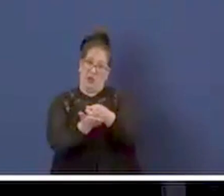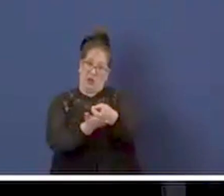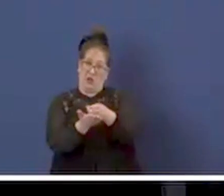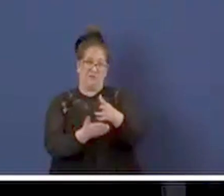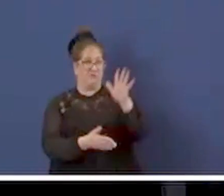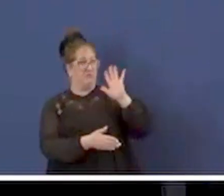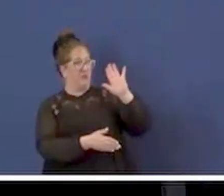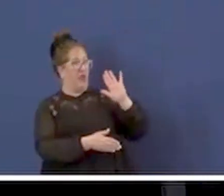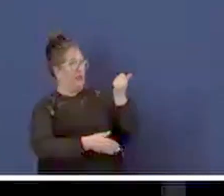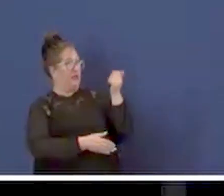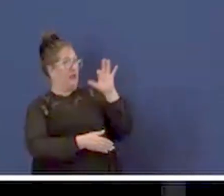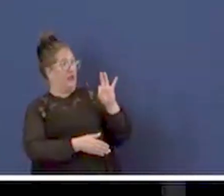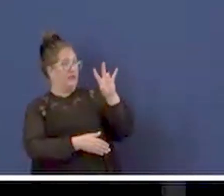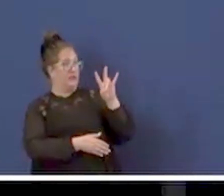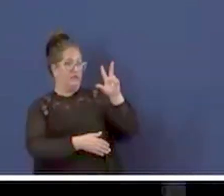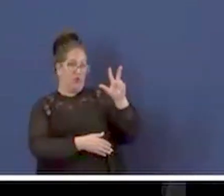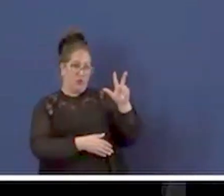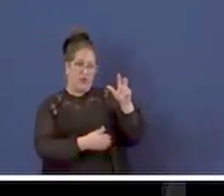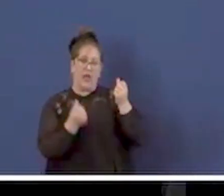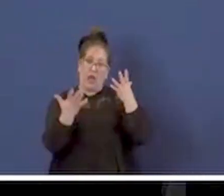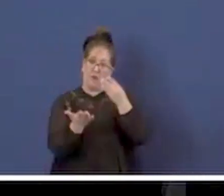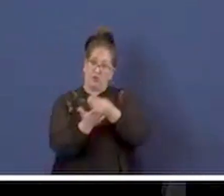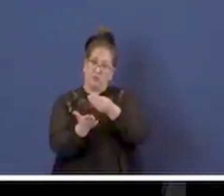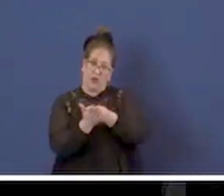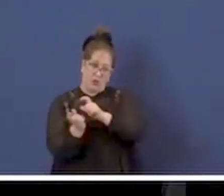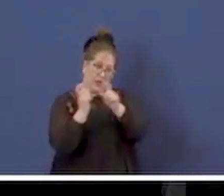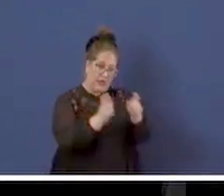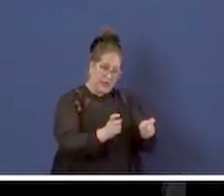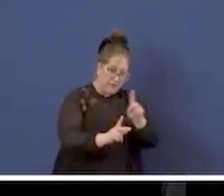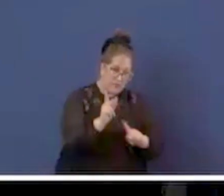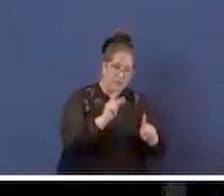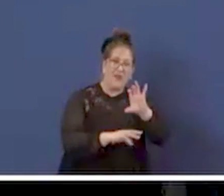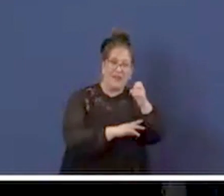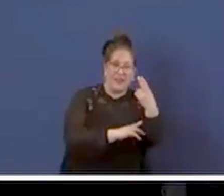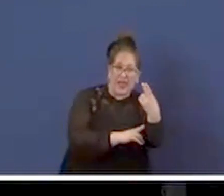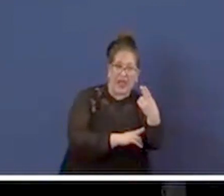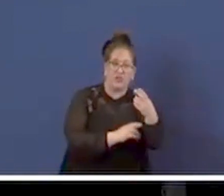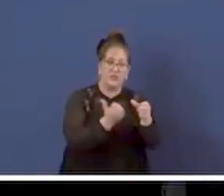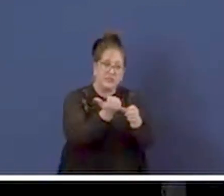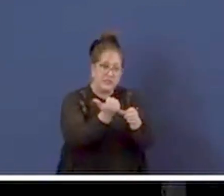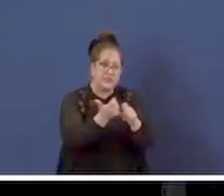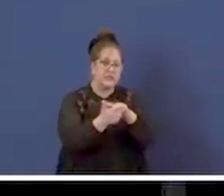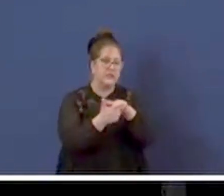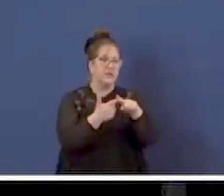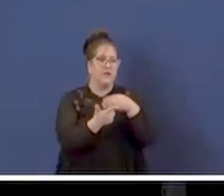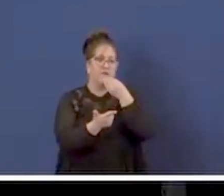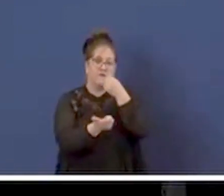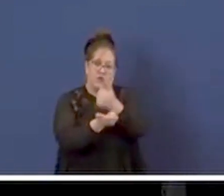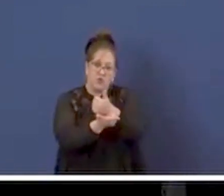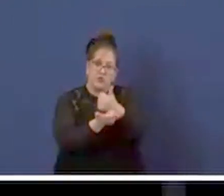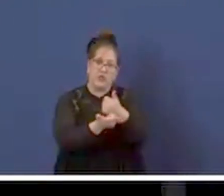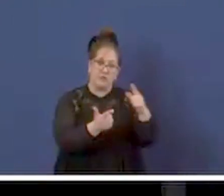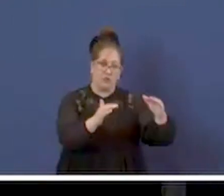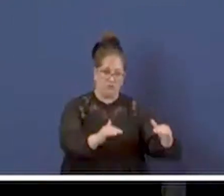back in 1973, the amount of money we gave people on welfare and cash assistance and food stamps brought them